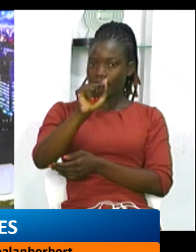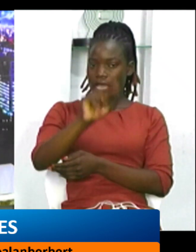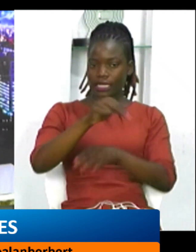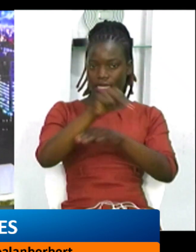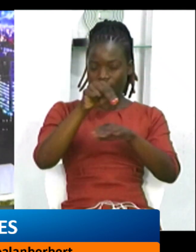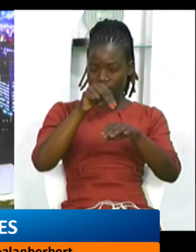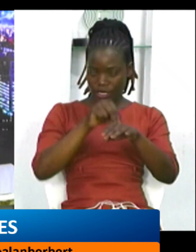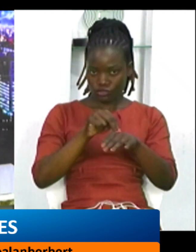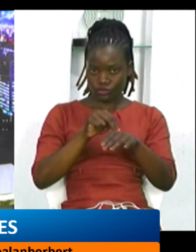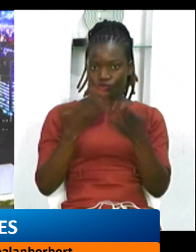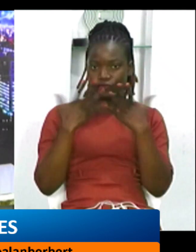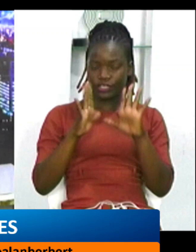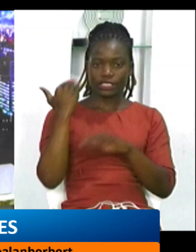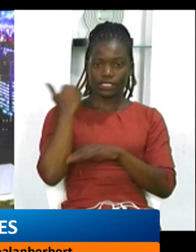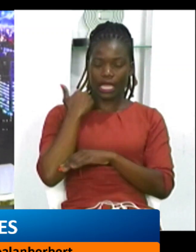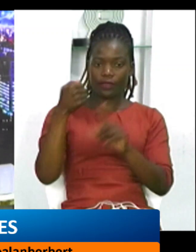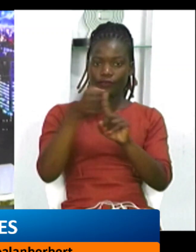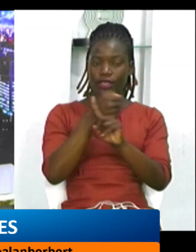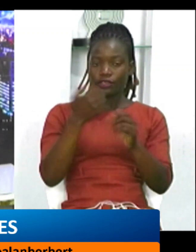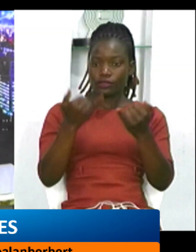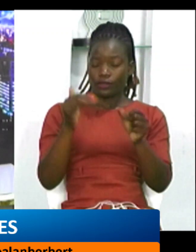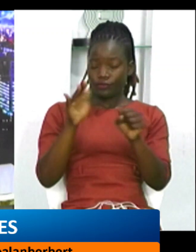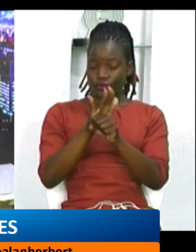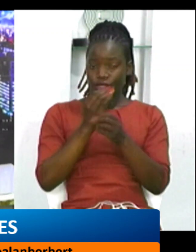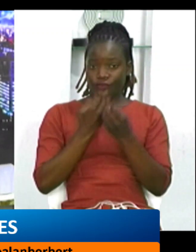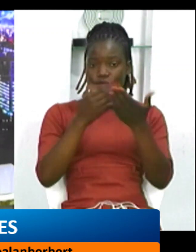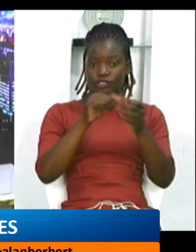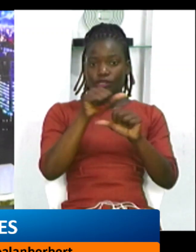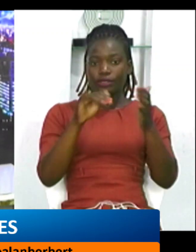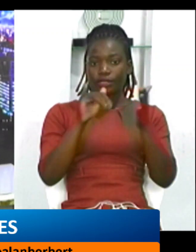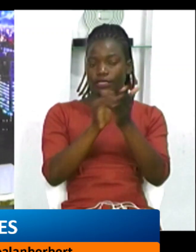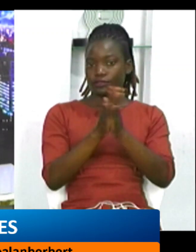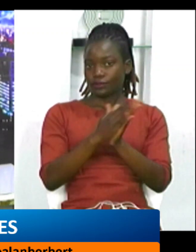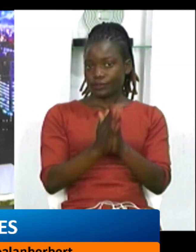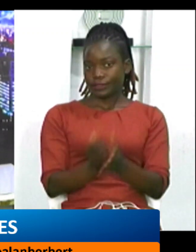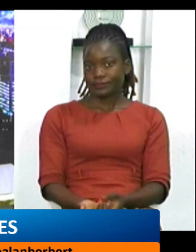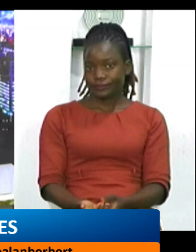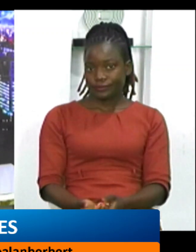gang violence. Here are the full details of this story.